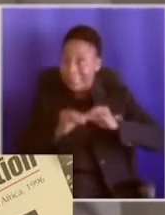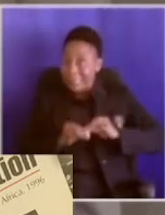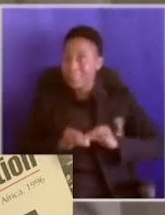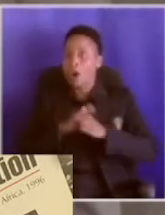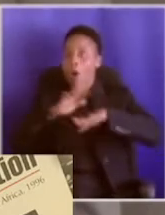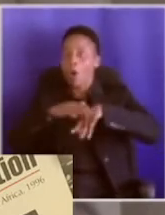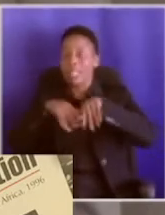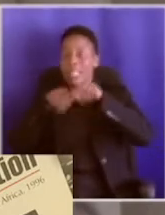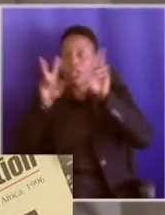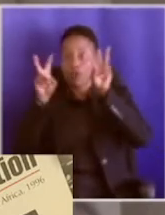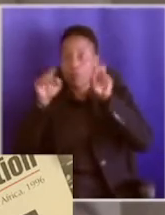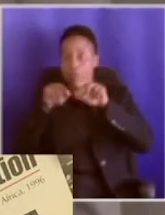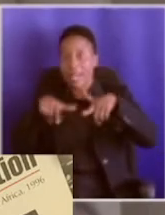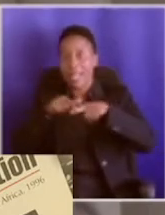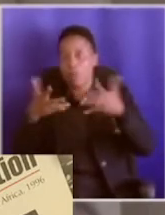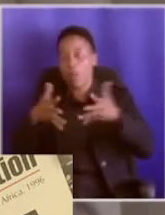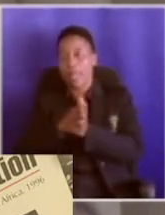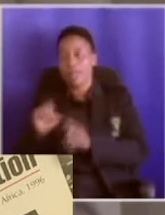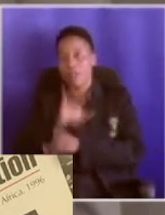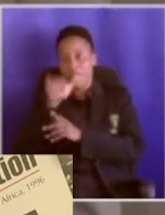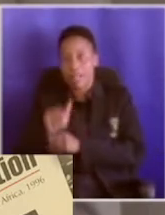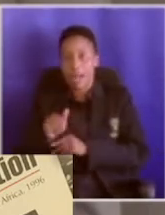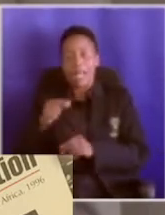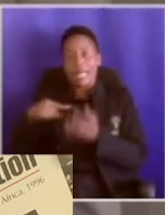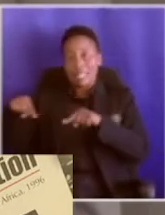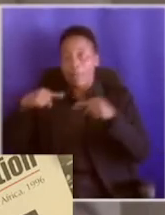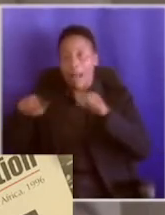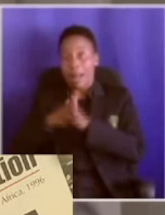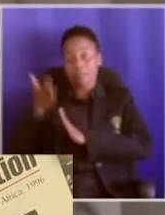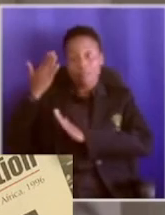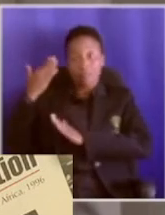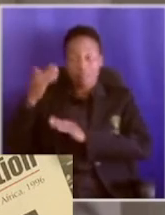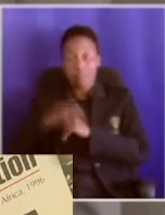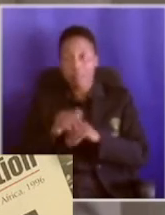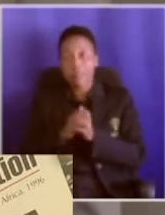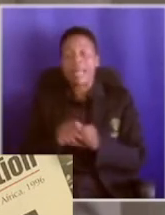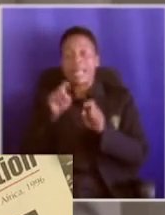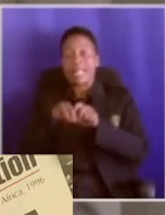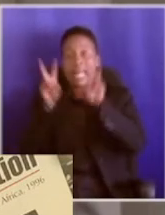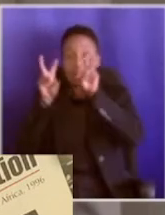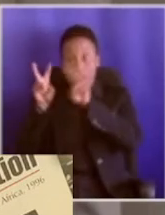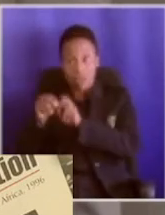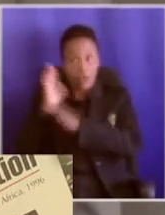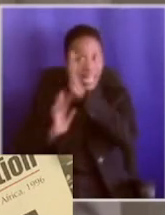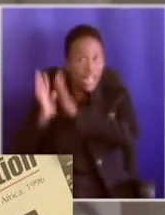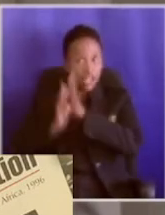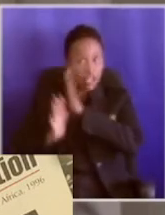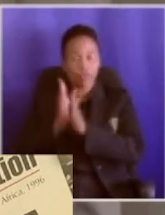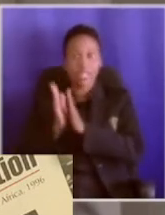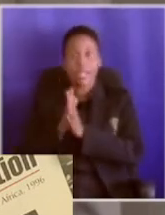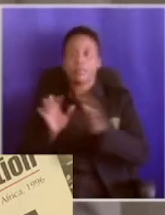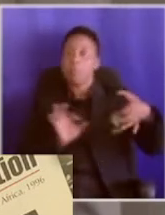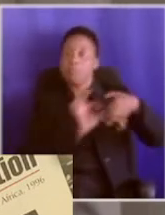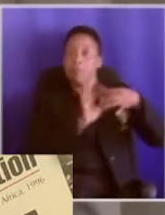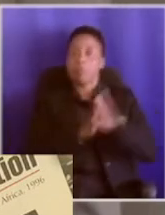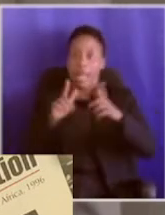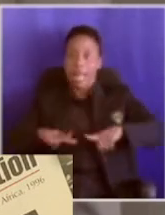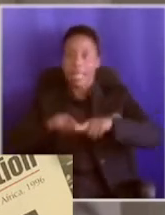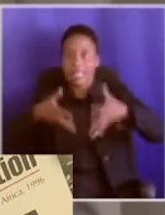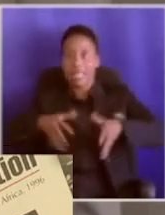South Africa. Debates on the past and contemporary history on issues relating to land in South